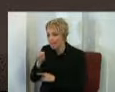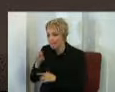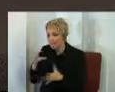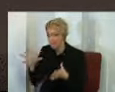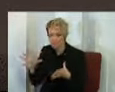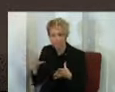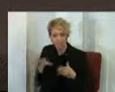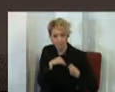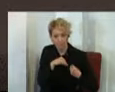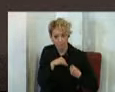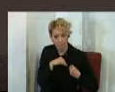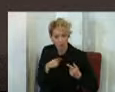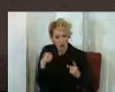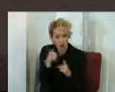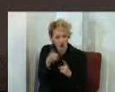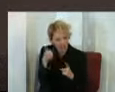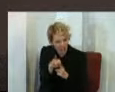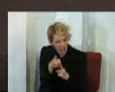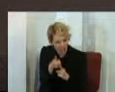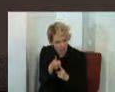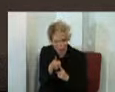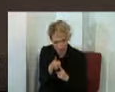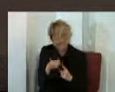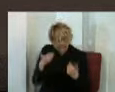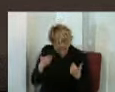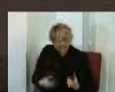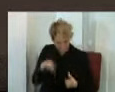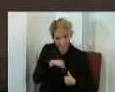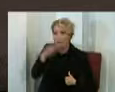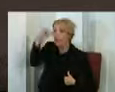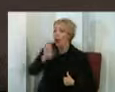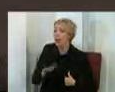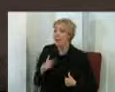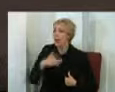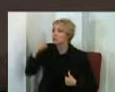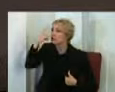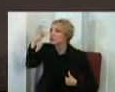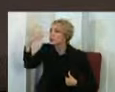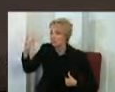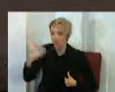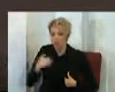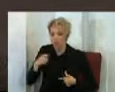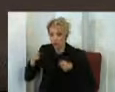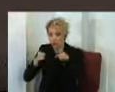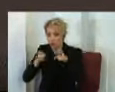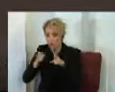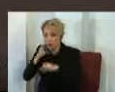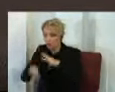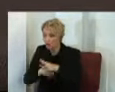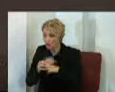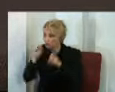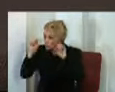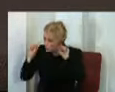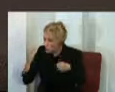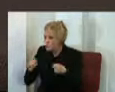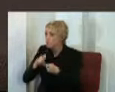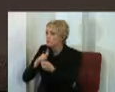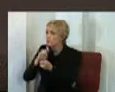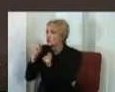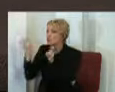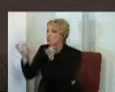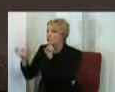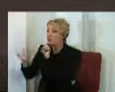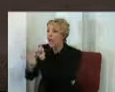on earth. And those dreams, if I ruled the world, they can become real when we